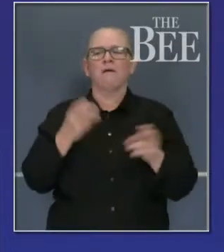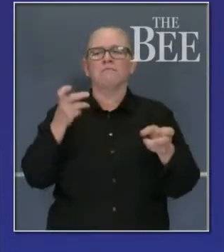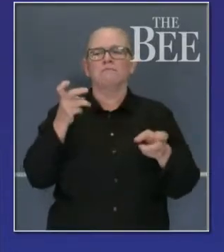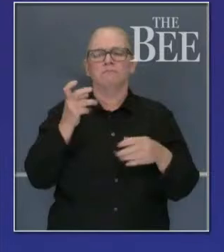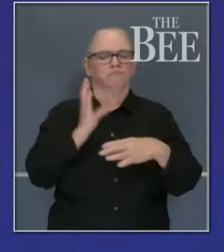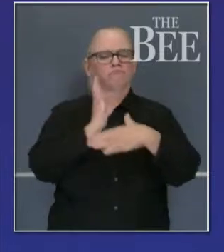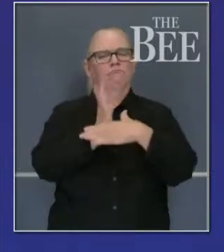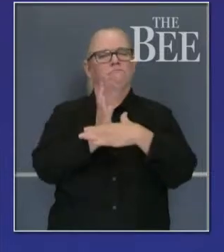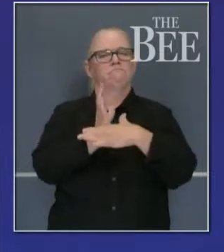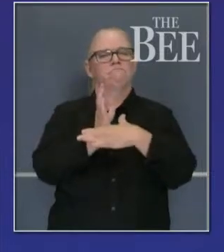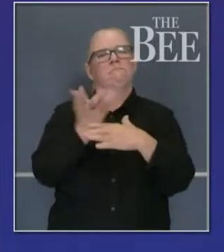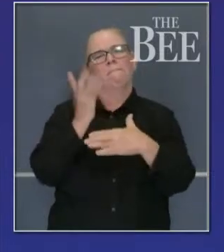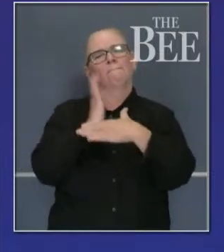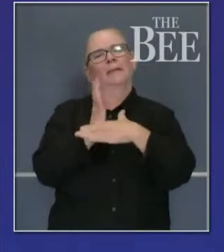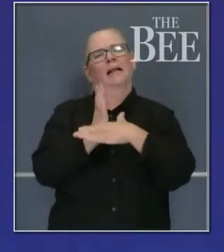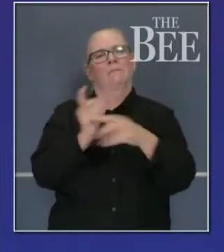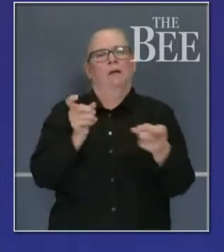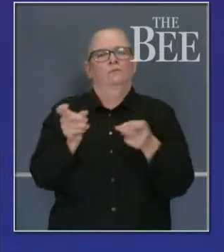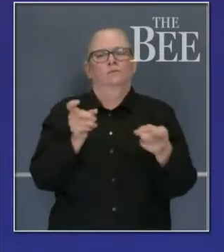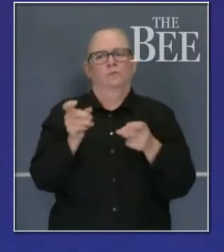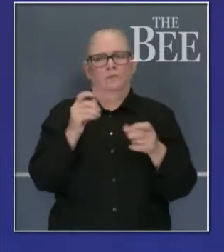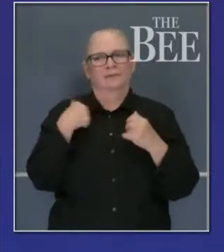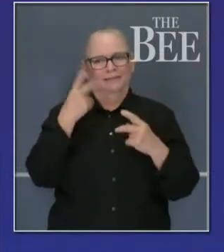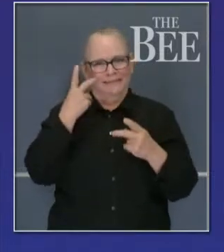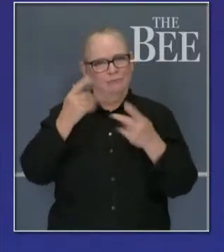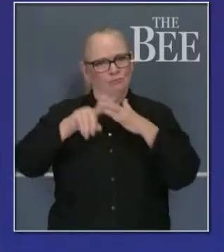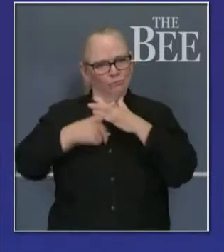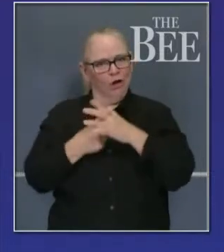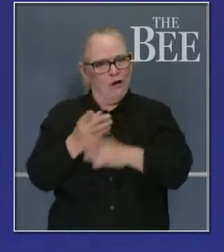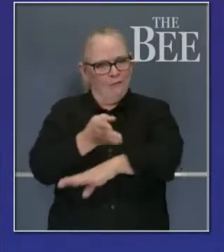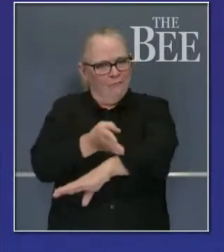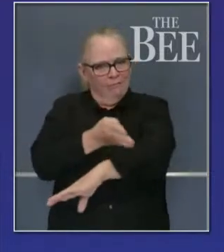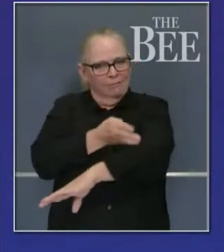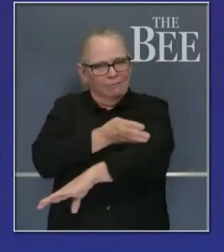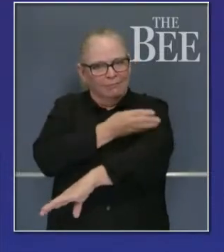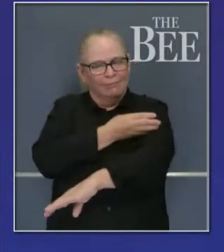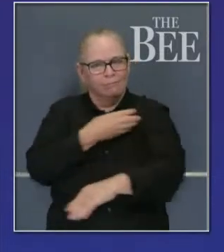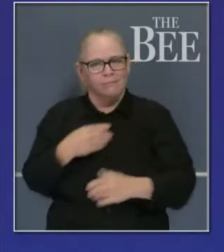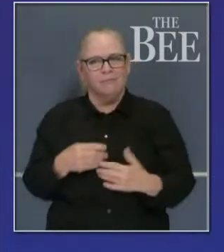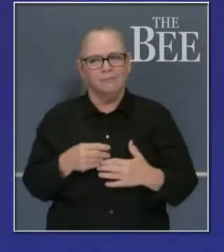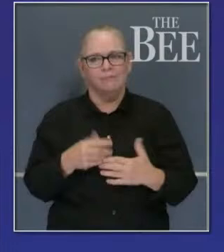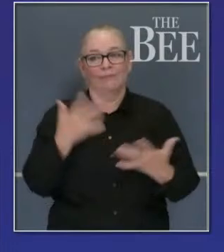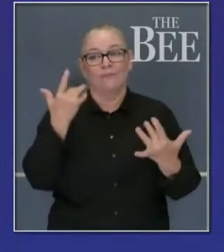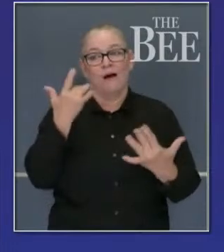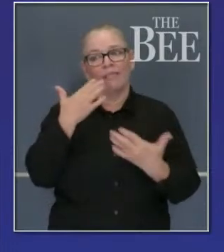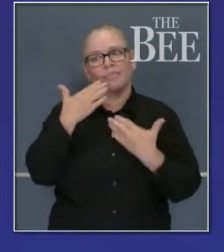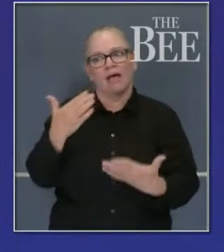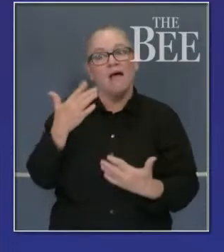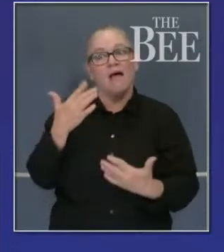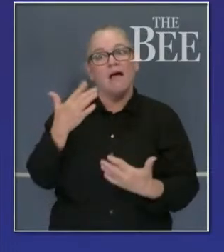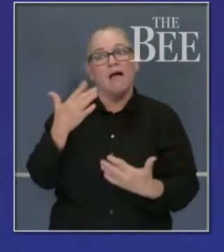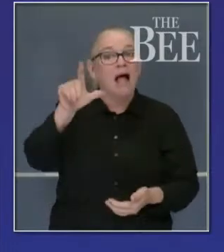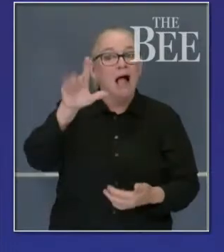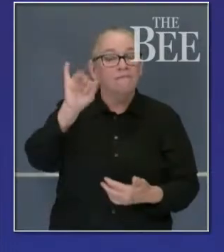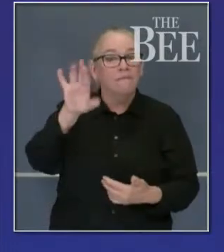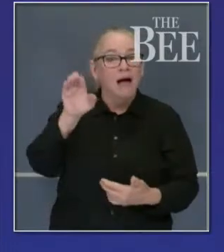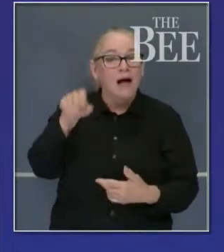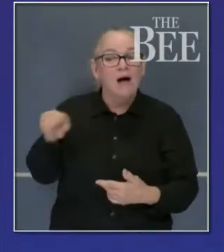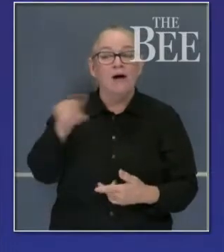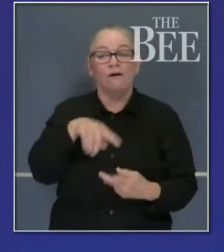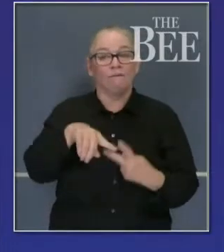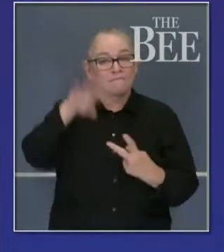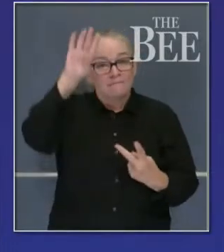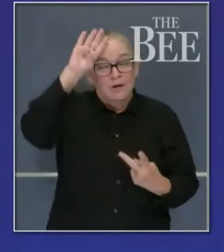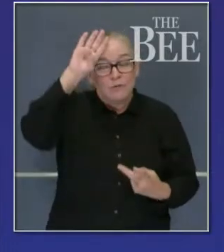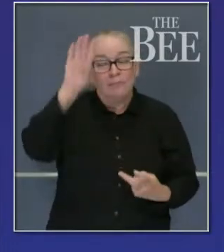And it's just testament to CAL FIRE and the mutual aid system and all the hard work, the stubborn hard work that includes hand crews and others